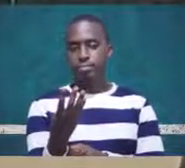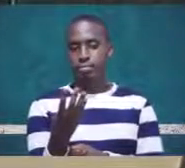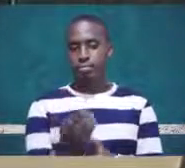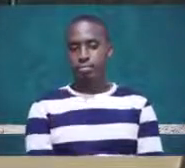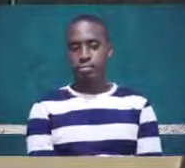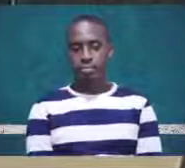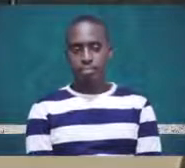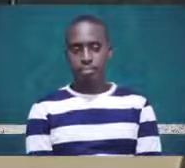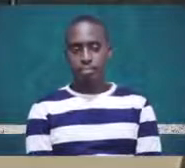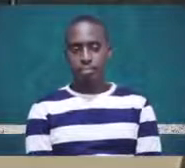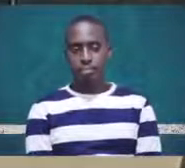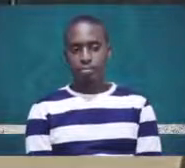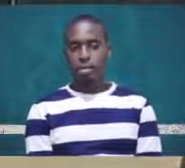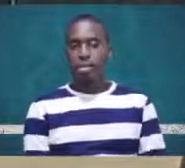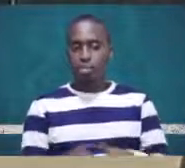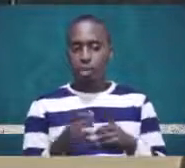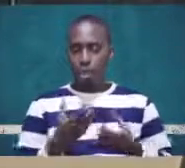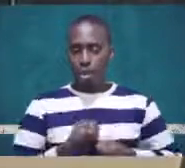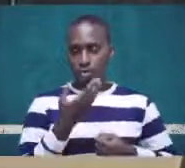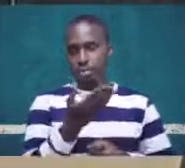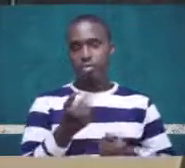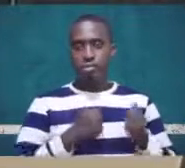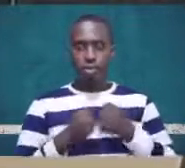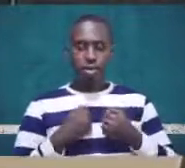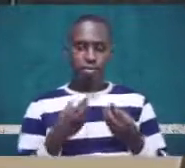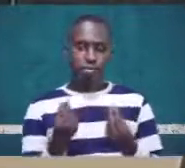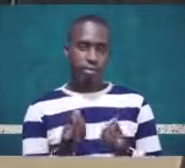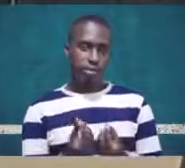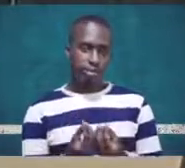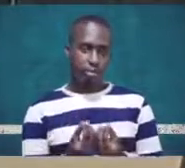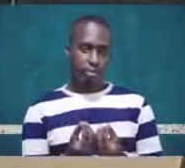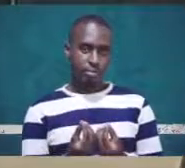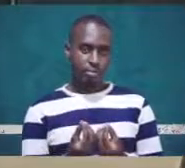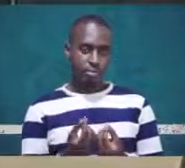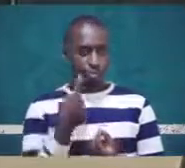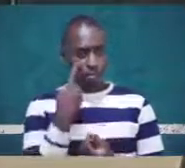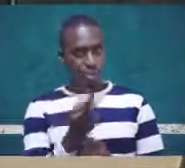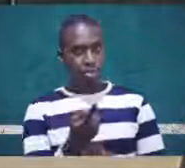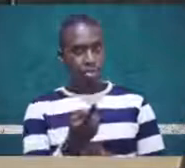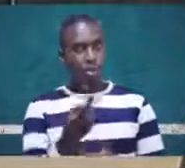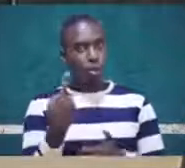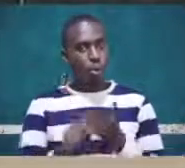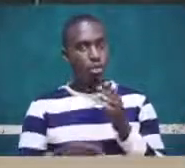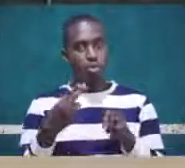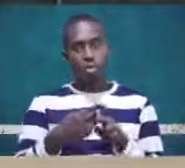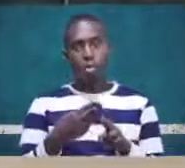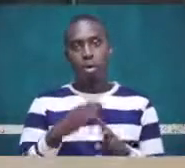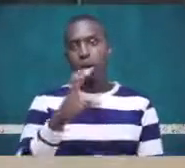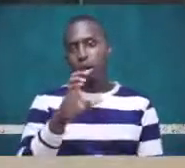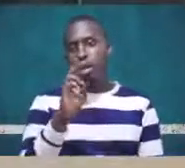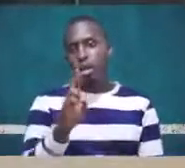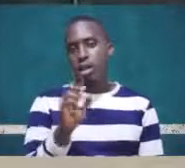3, 4. We have this Rwanda francs. You see? This is what we call the custom duty